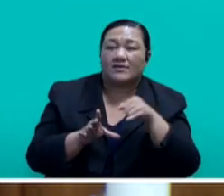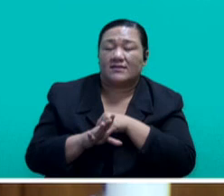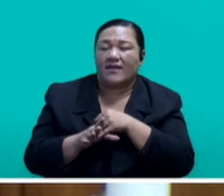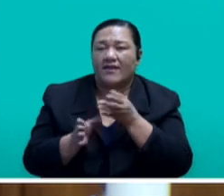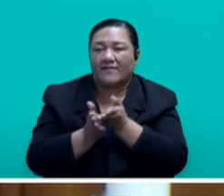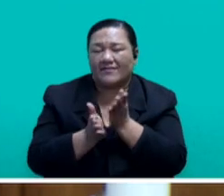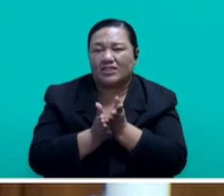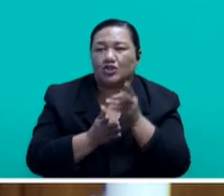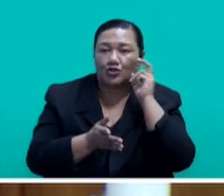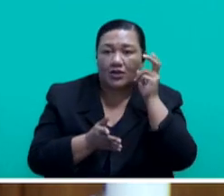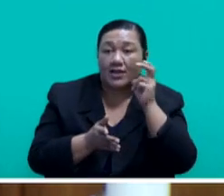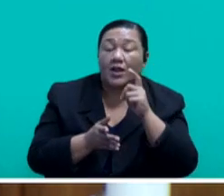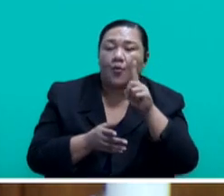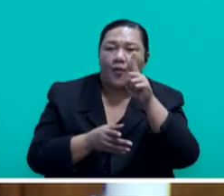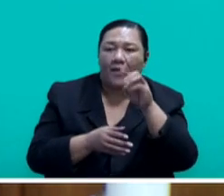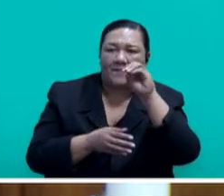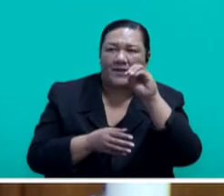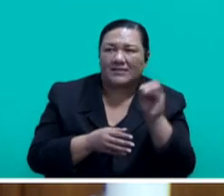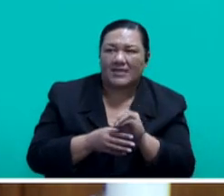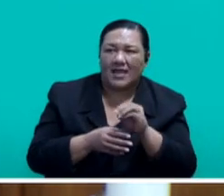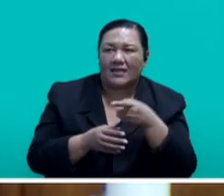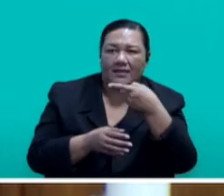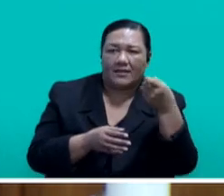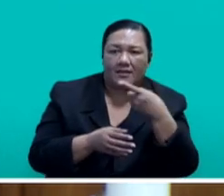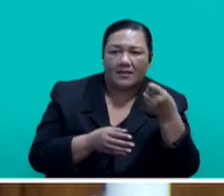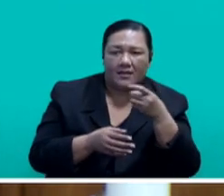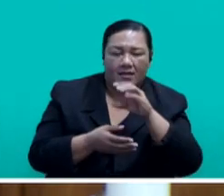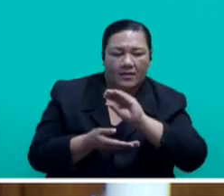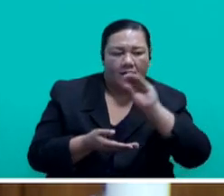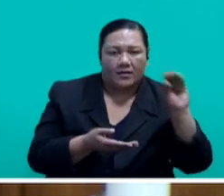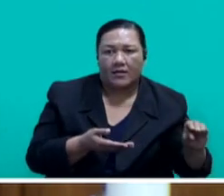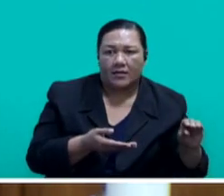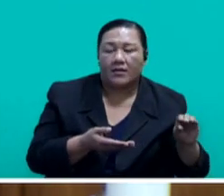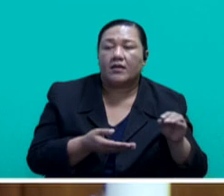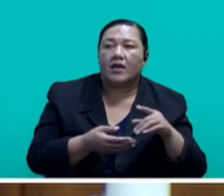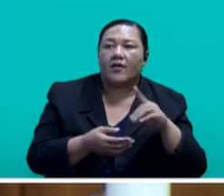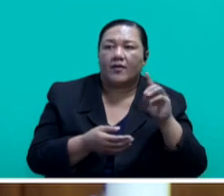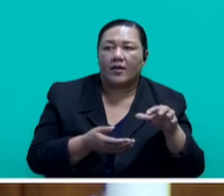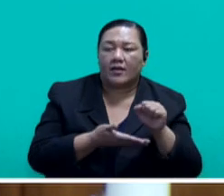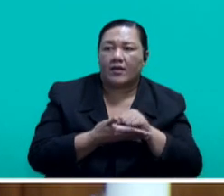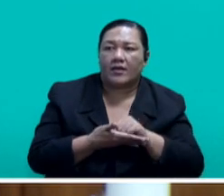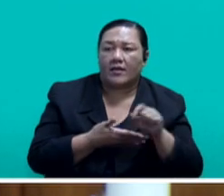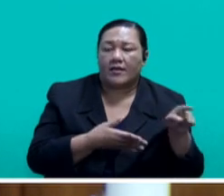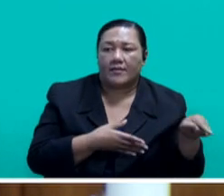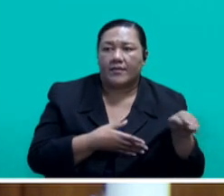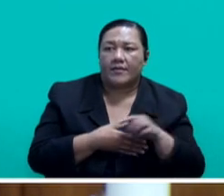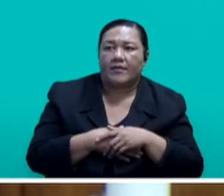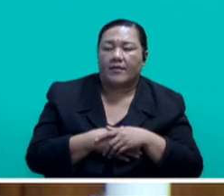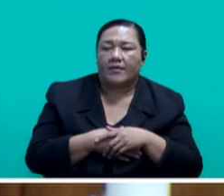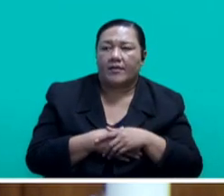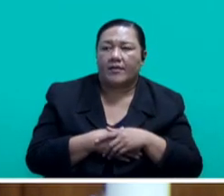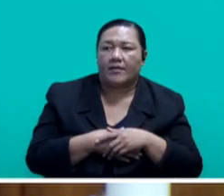1% was deducted and kept by NTPC for in-service training, productivity training, as well